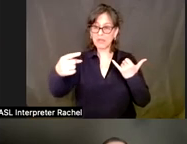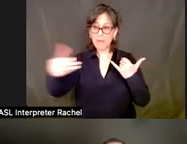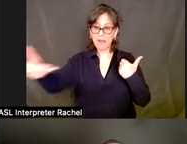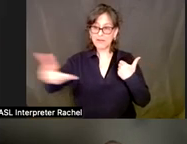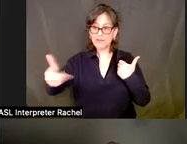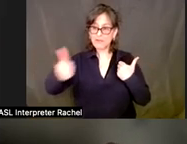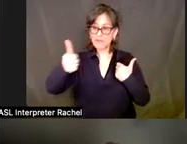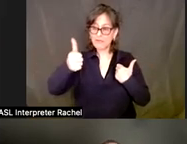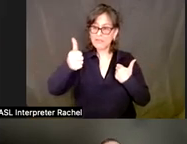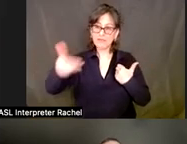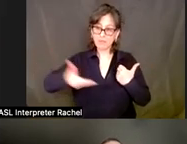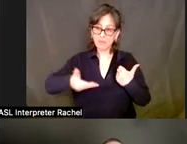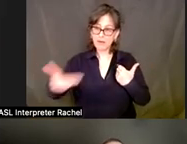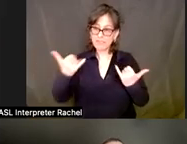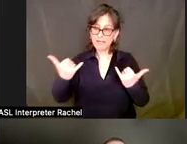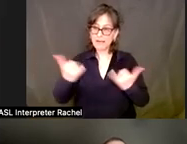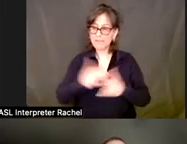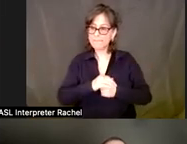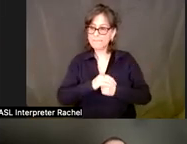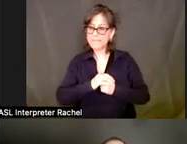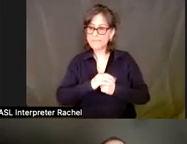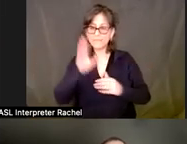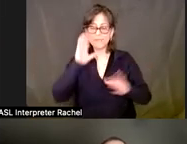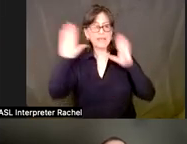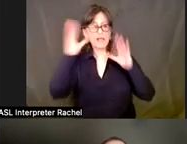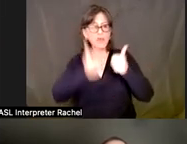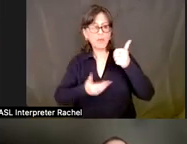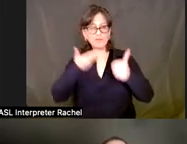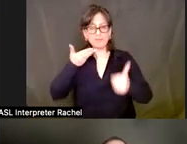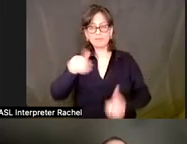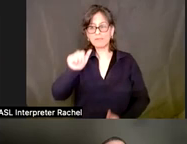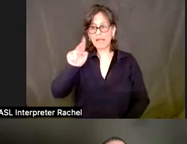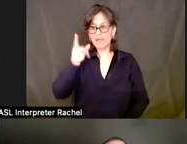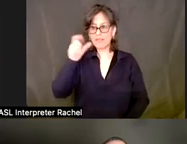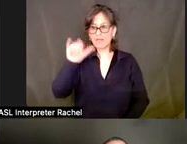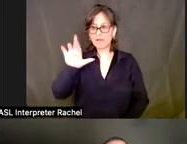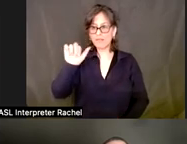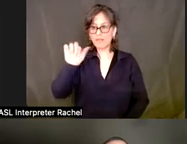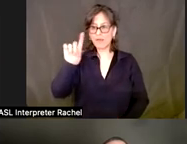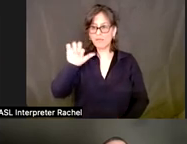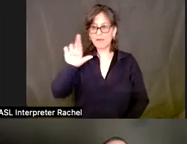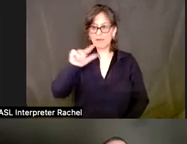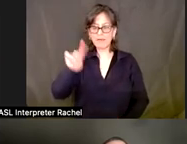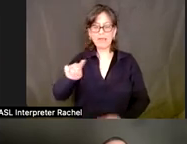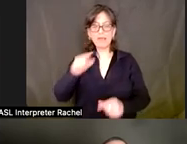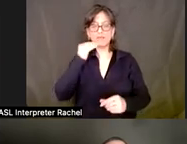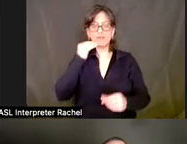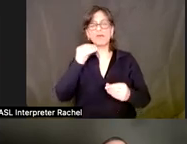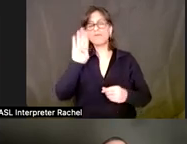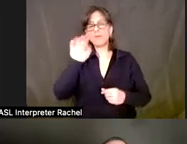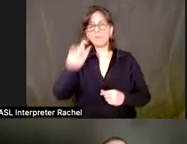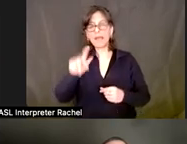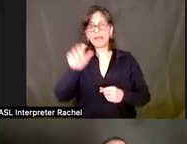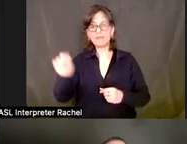introduce yourself and welcome us. Hello, everyone. I'm Anthony Rodriguez with the Foodbank of Santa Barbara County, also co-chair of the